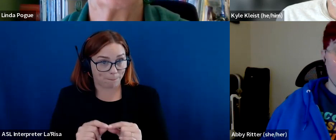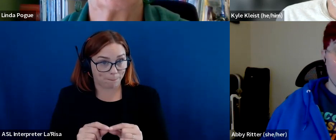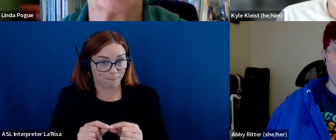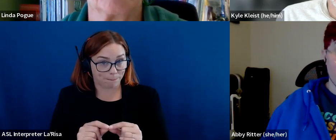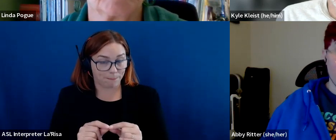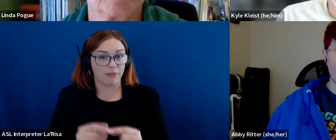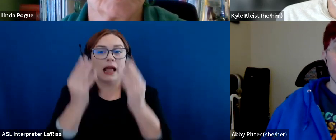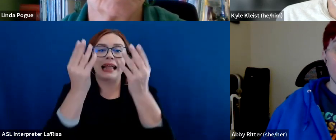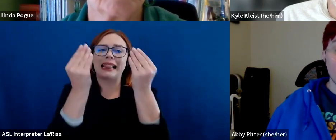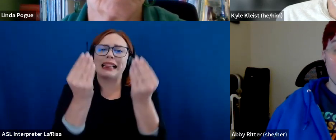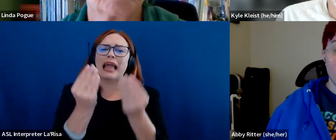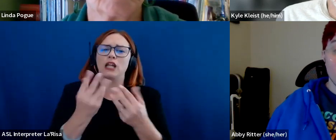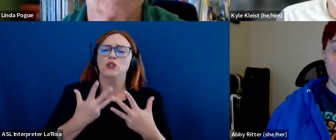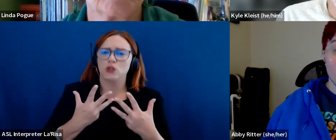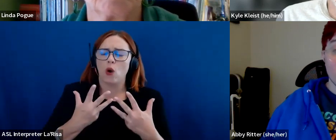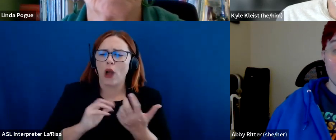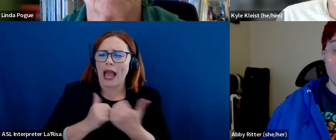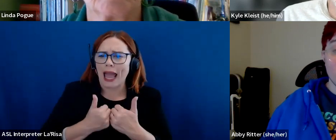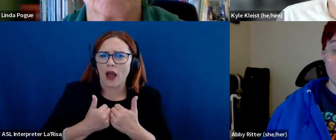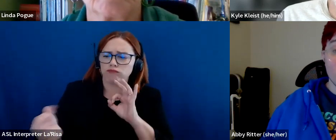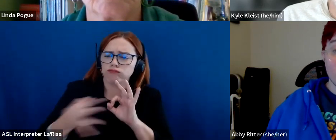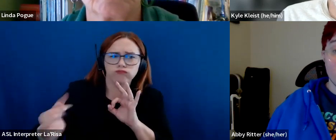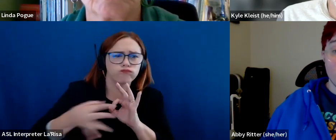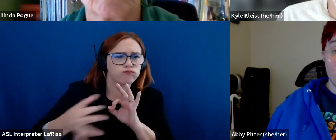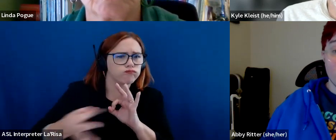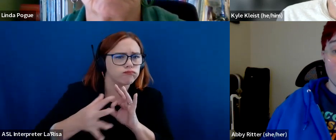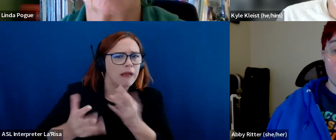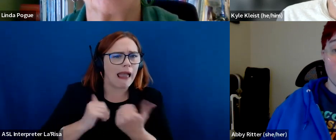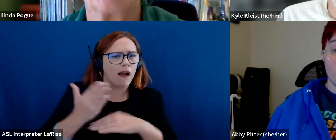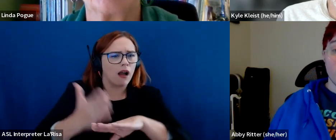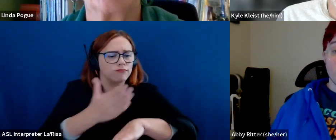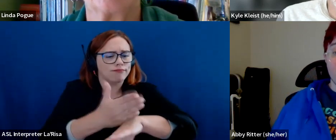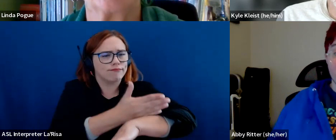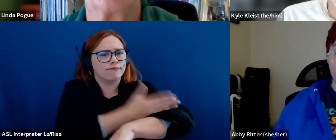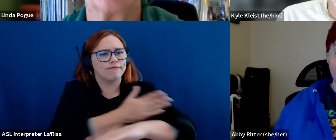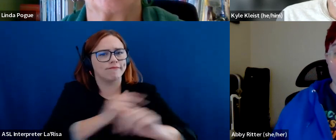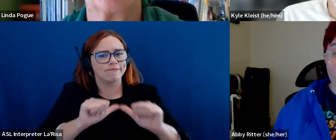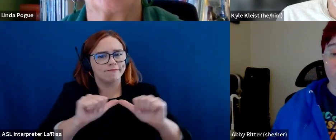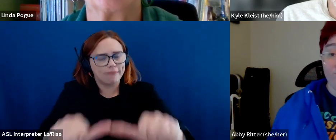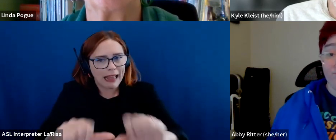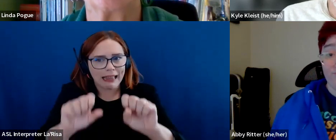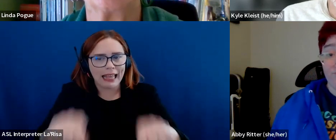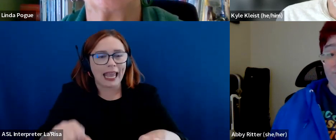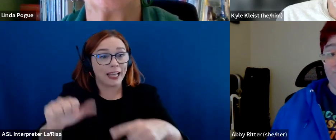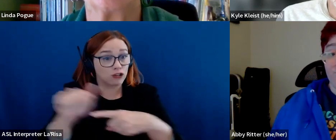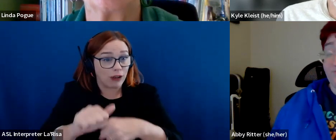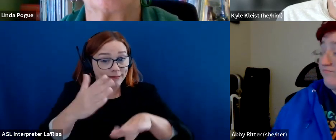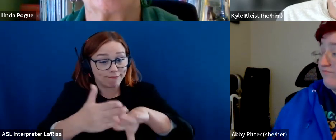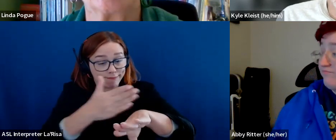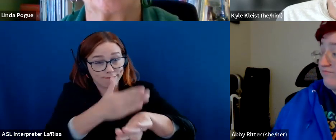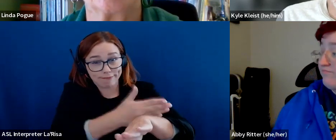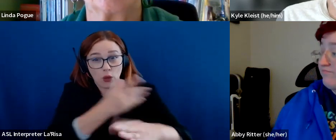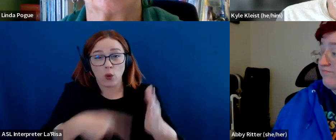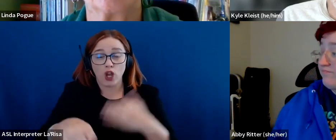let us know how we can continue to improve and keep improving training that you find most